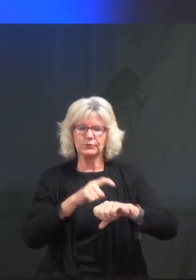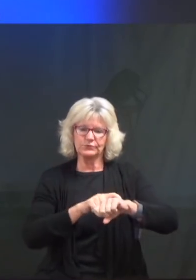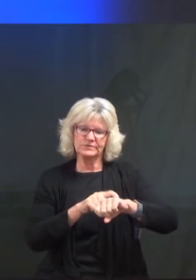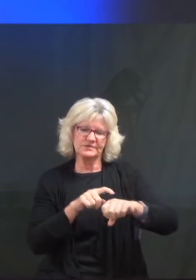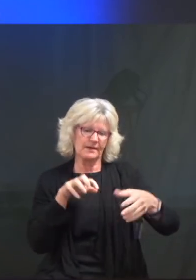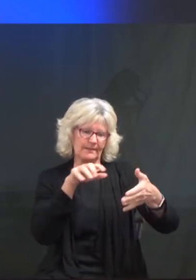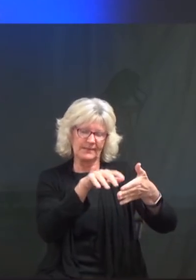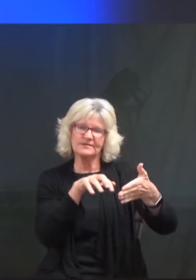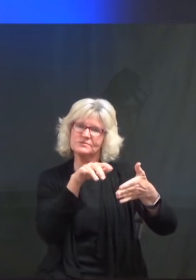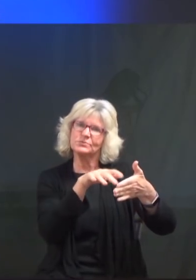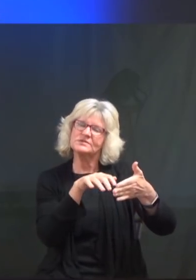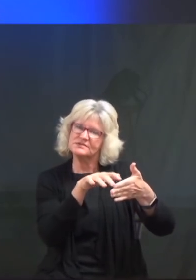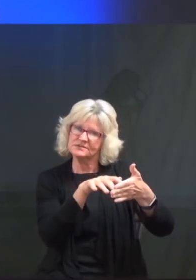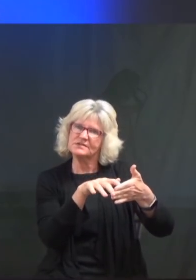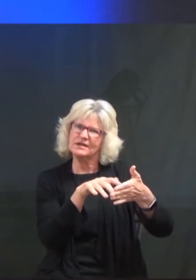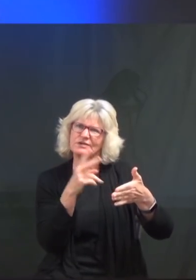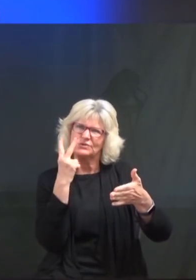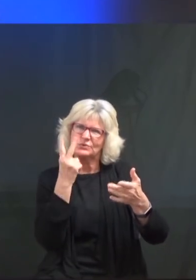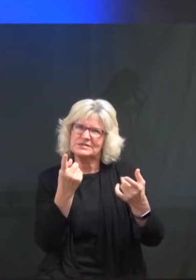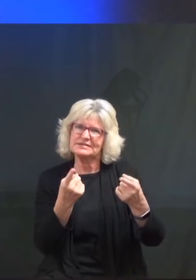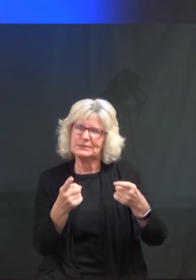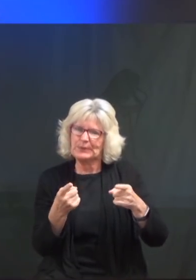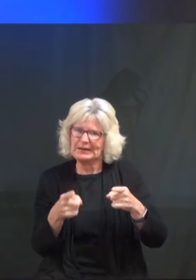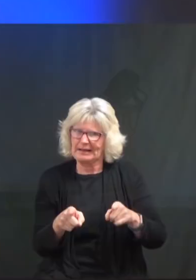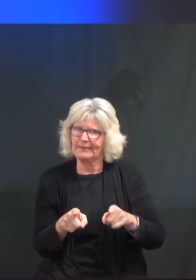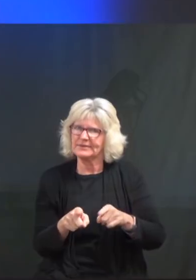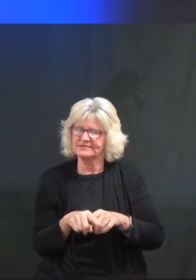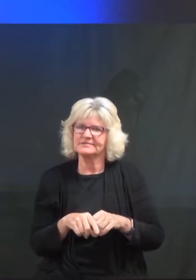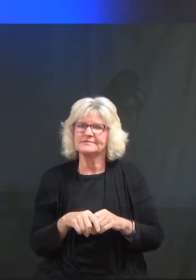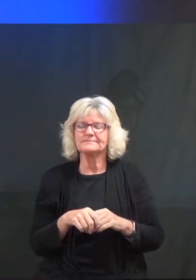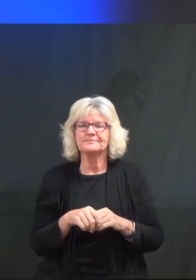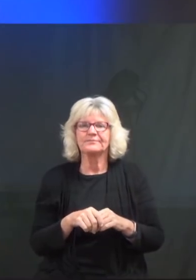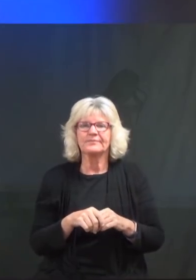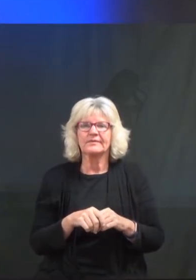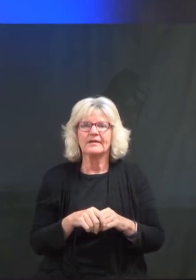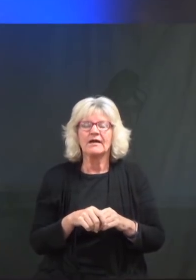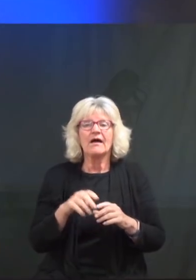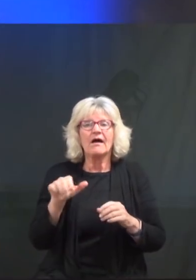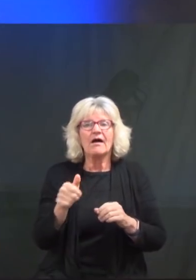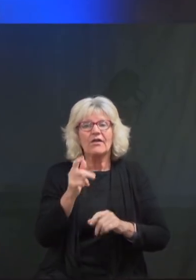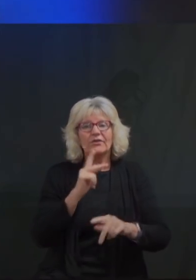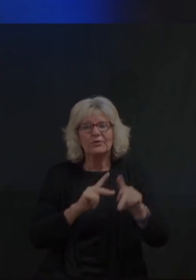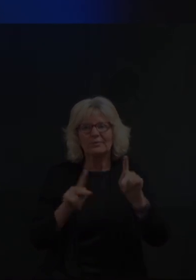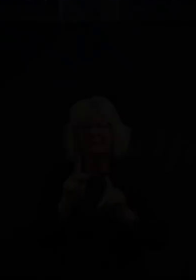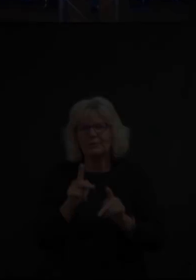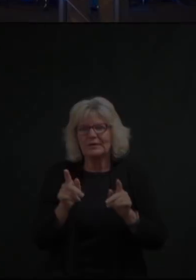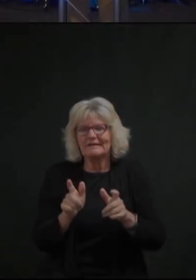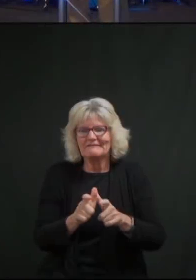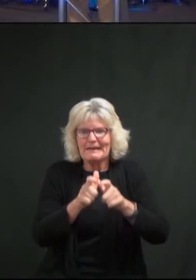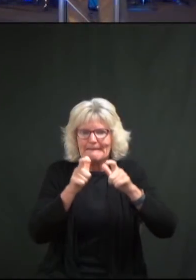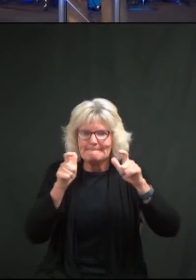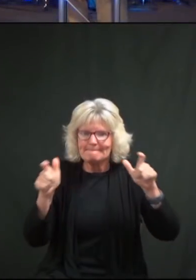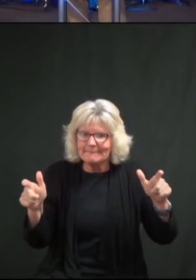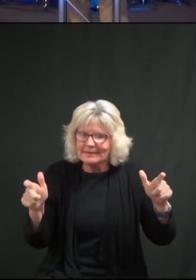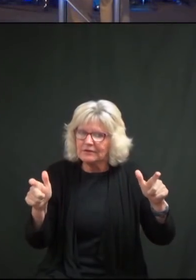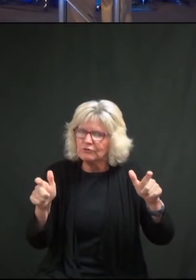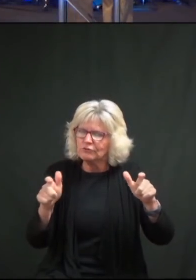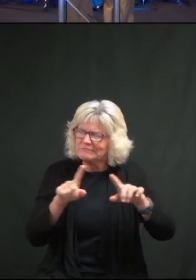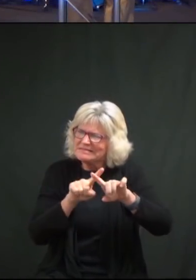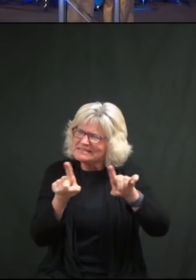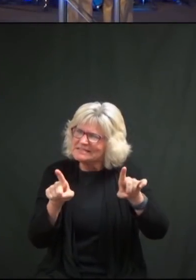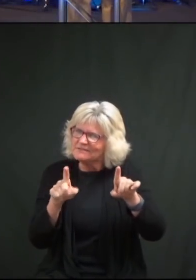it, you'd be able to pull those together. Some have given an even broader outline of the book of Acts. The first